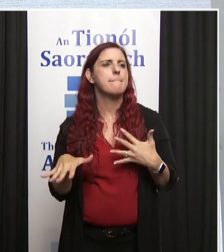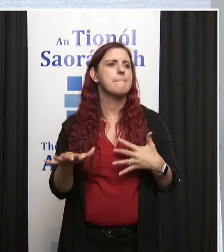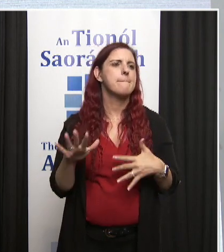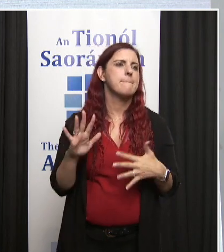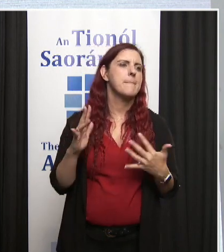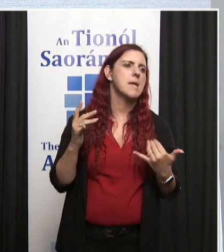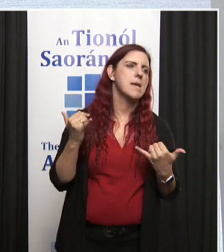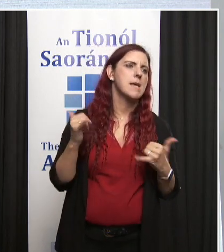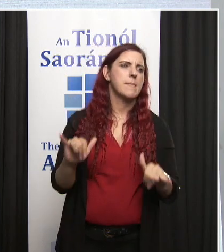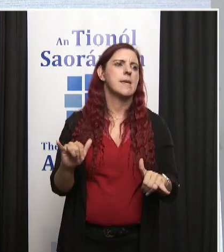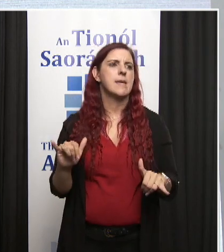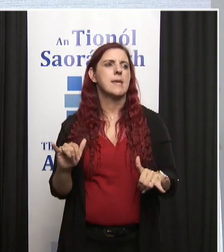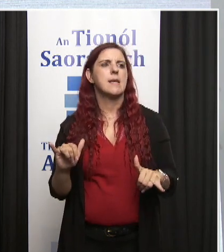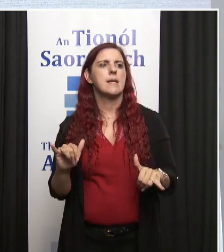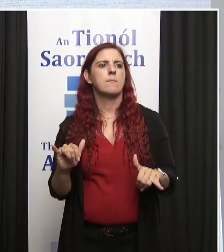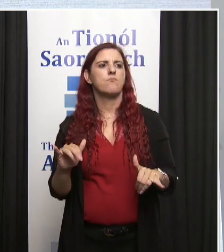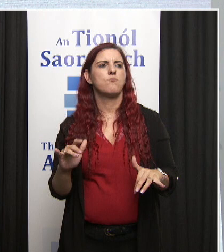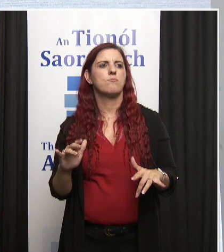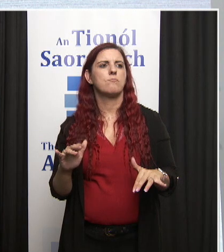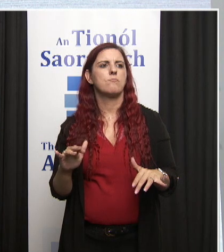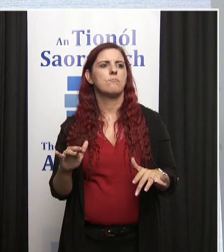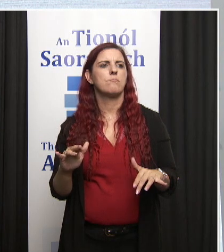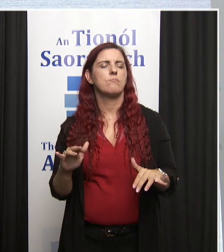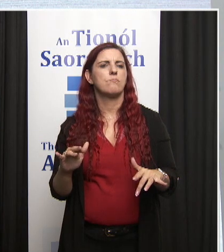perhaps the mayor would have to